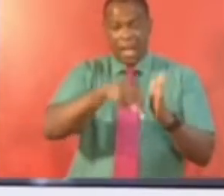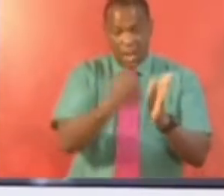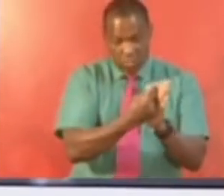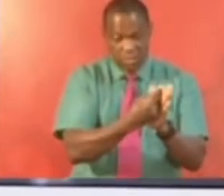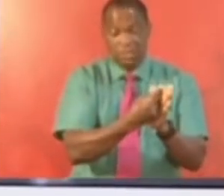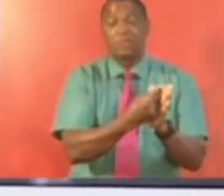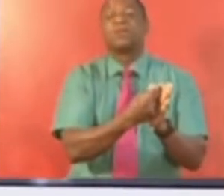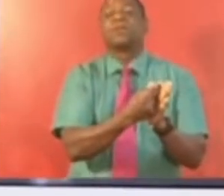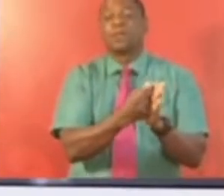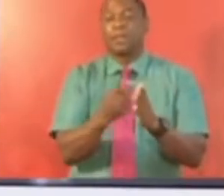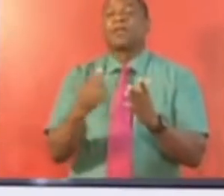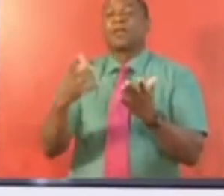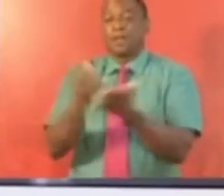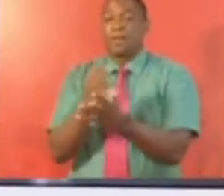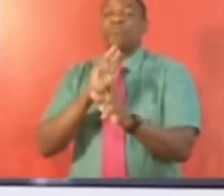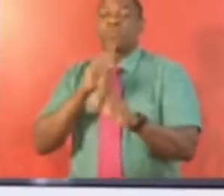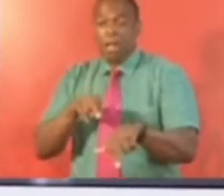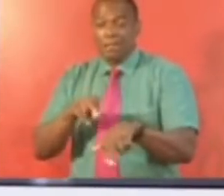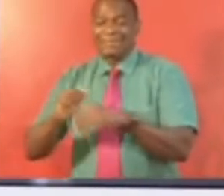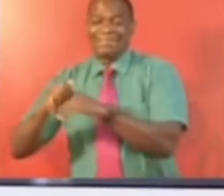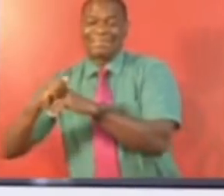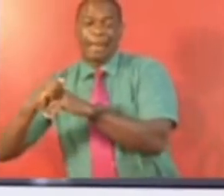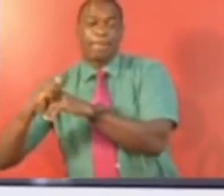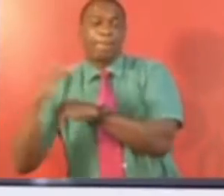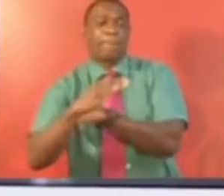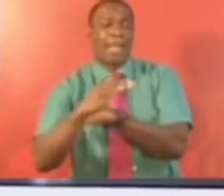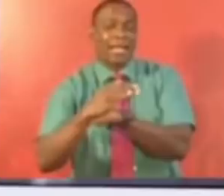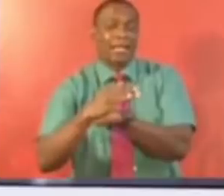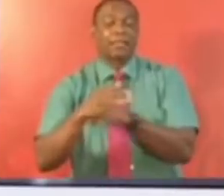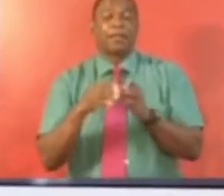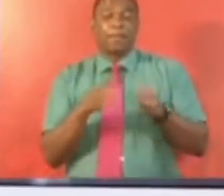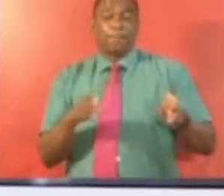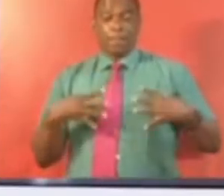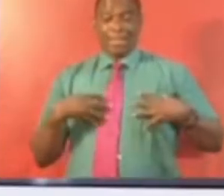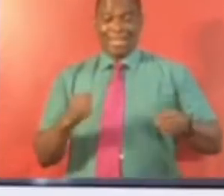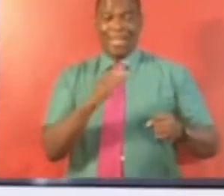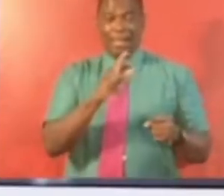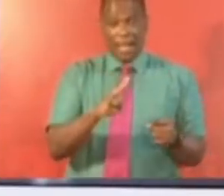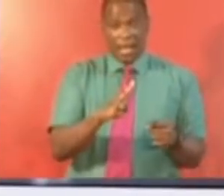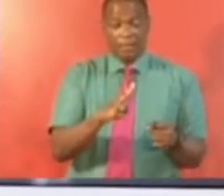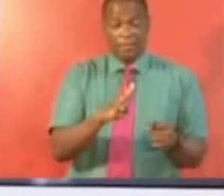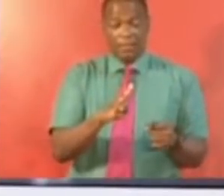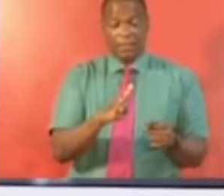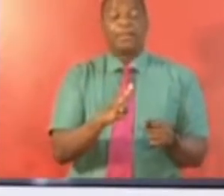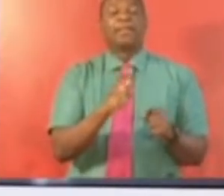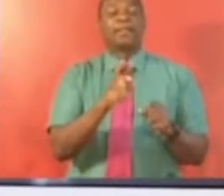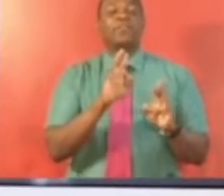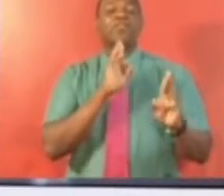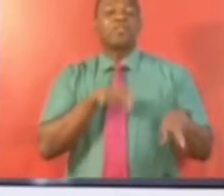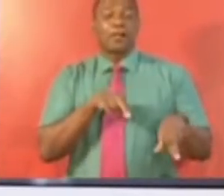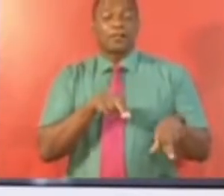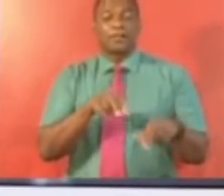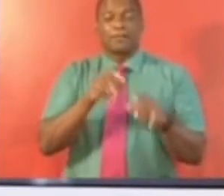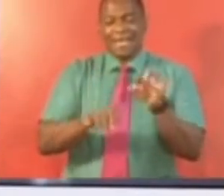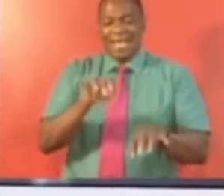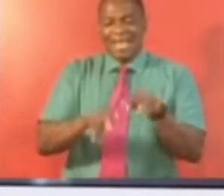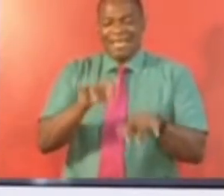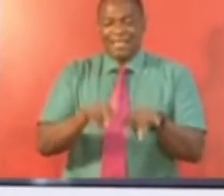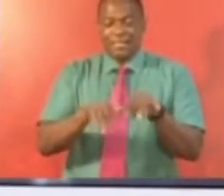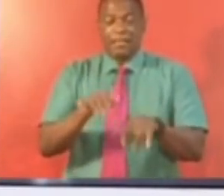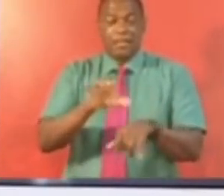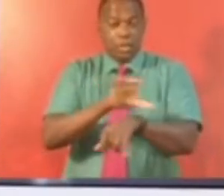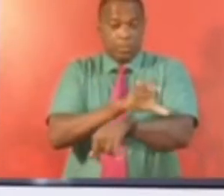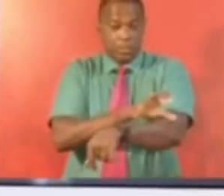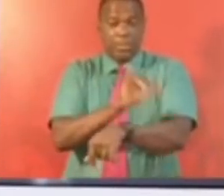the Trinidad Public Health Lab. Those results are then put into the system, the IT-based system, sent to the CMOHs.